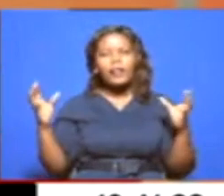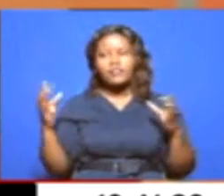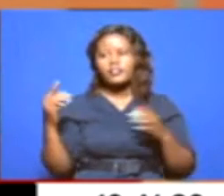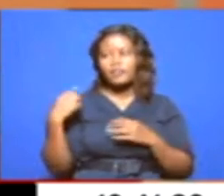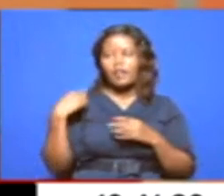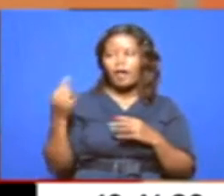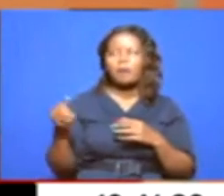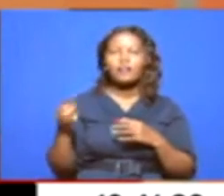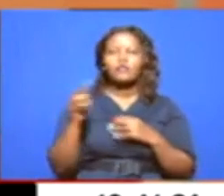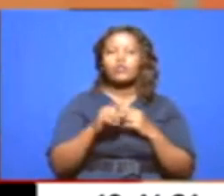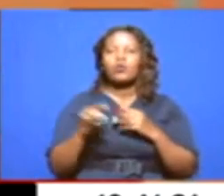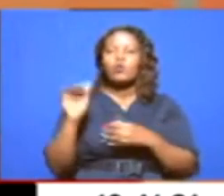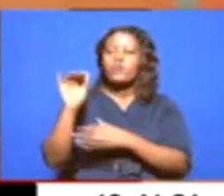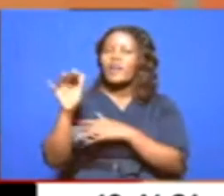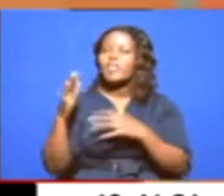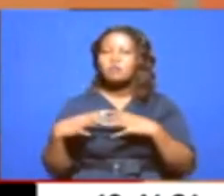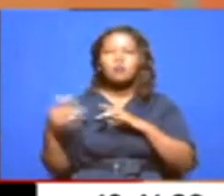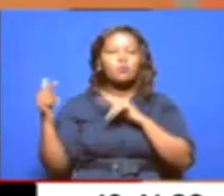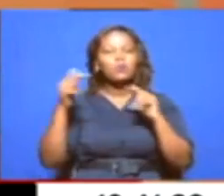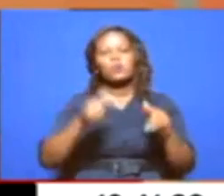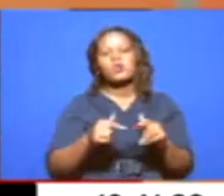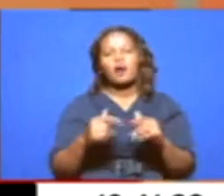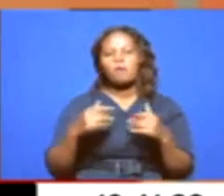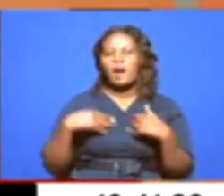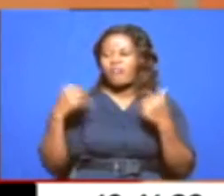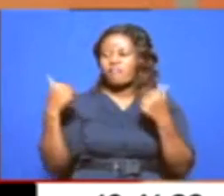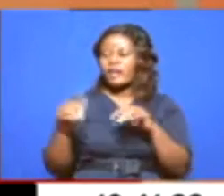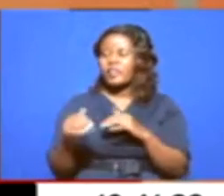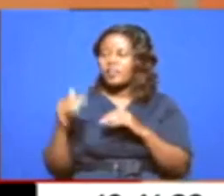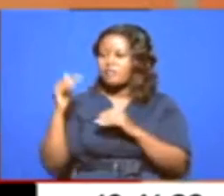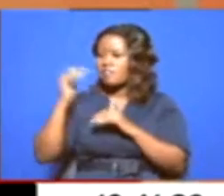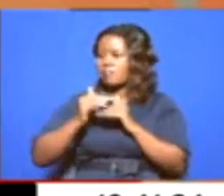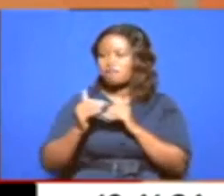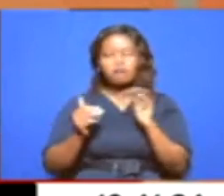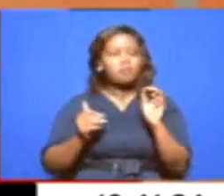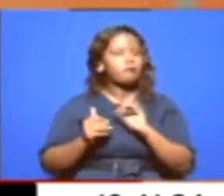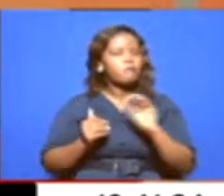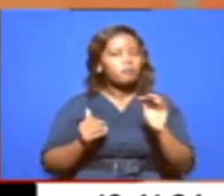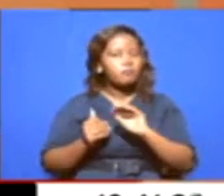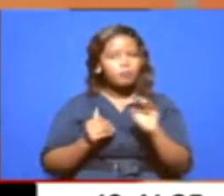come. There's no restrictions at all. We have not been given any restriction from the government. But